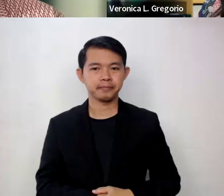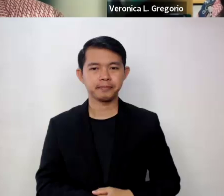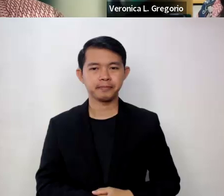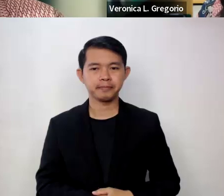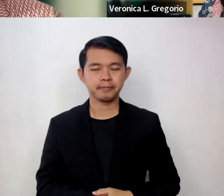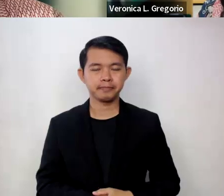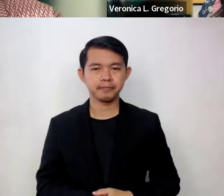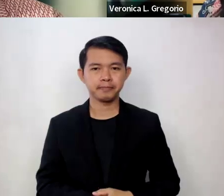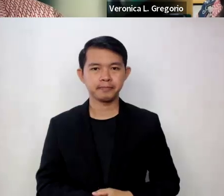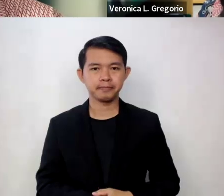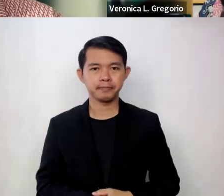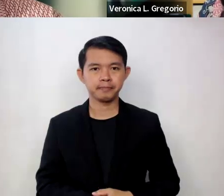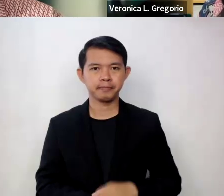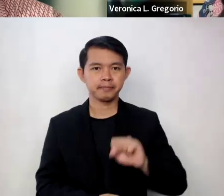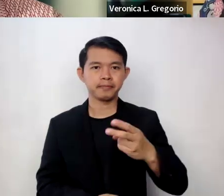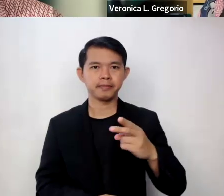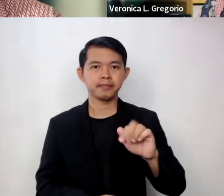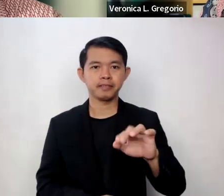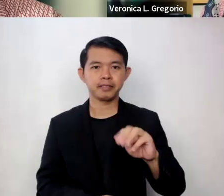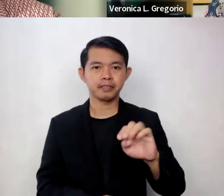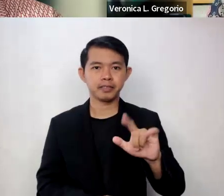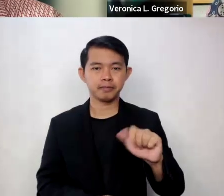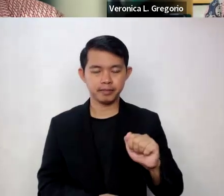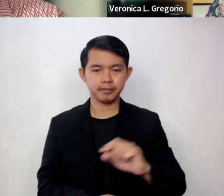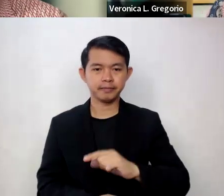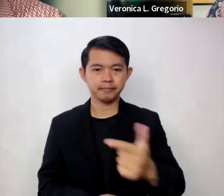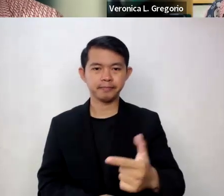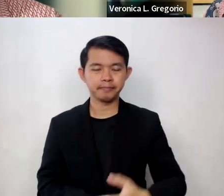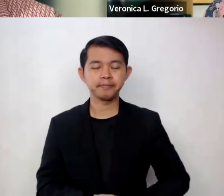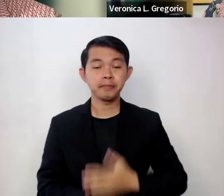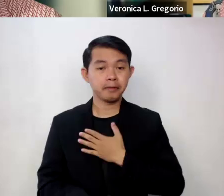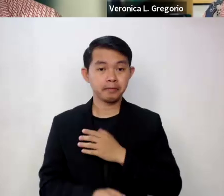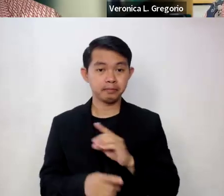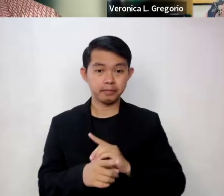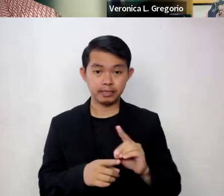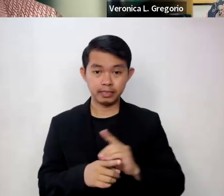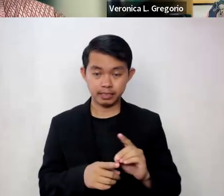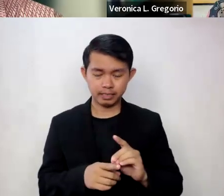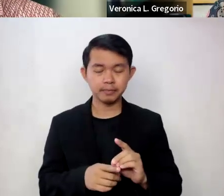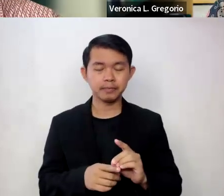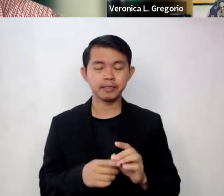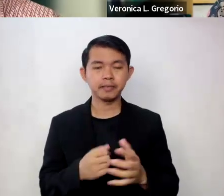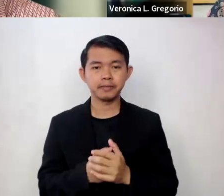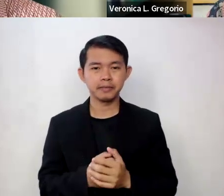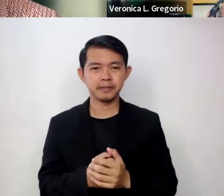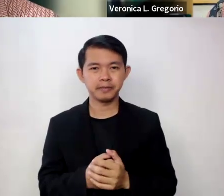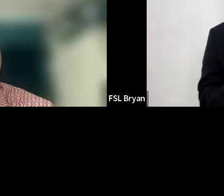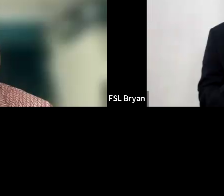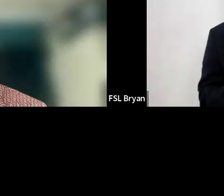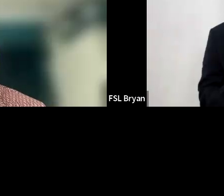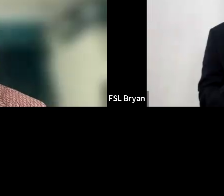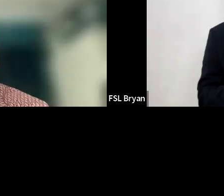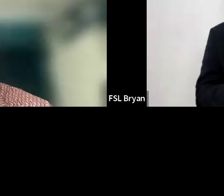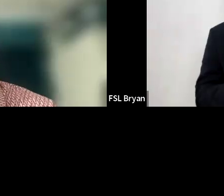Um, so hi. So my discipline is actually very anti-discipline. It's multidisciplinary